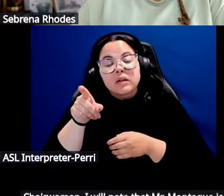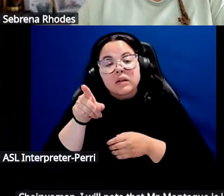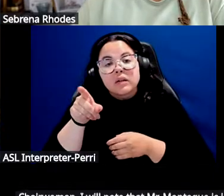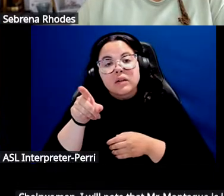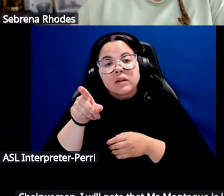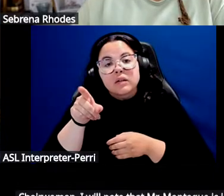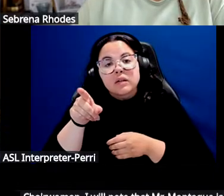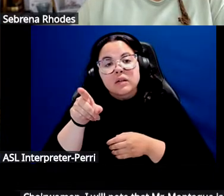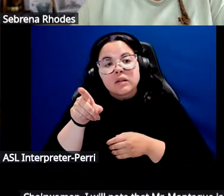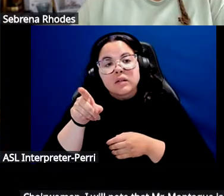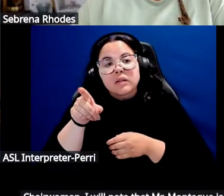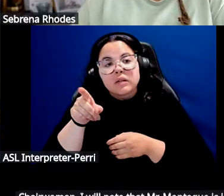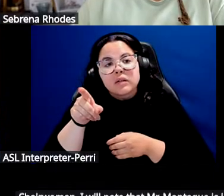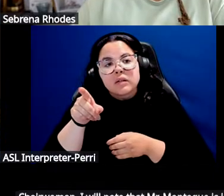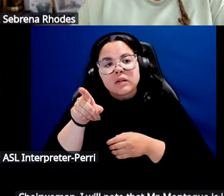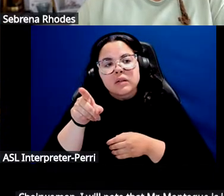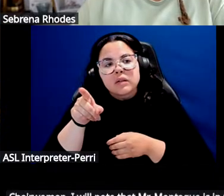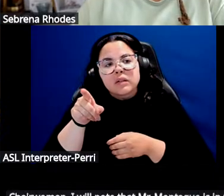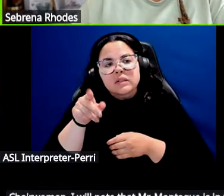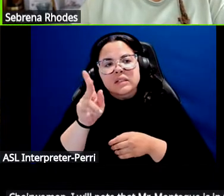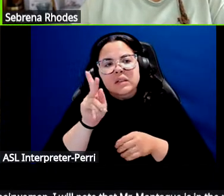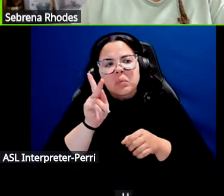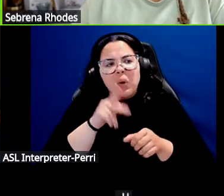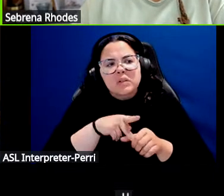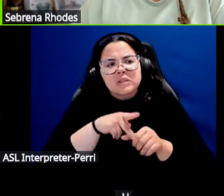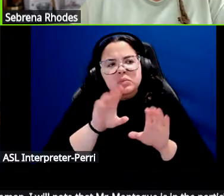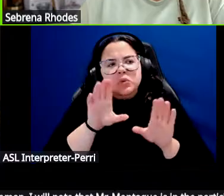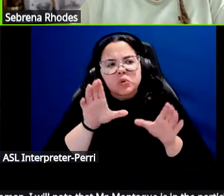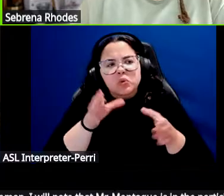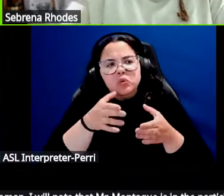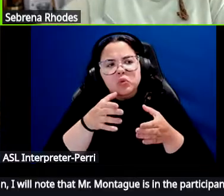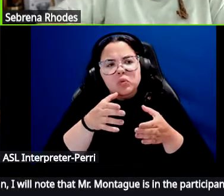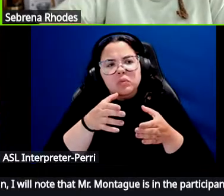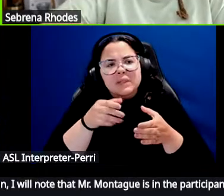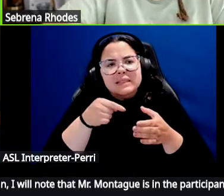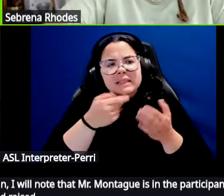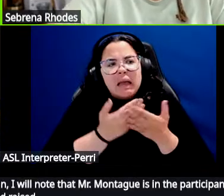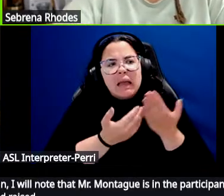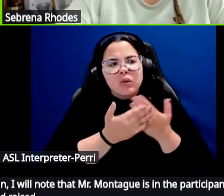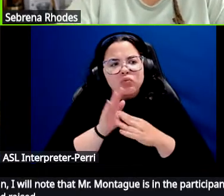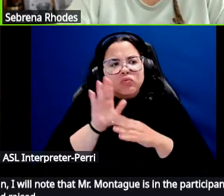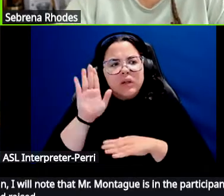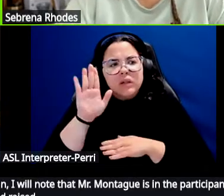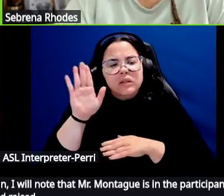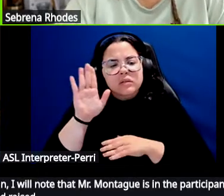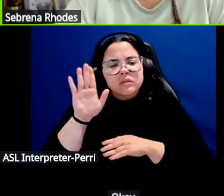is in the participants group and he has his hand raised. Okay.